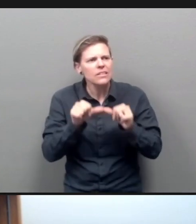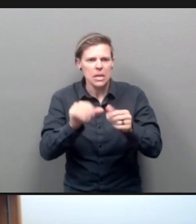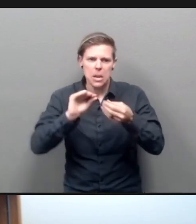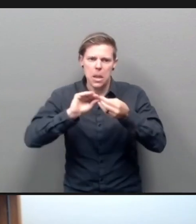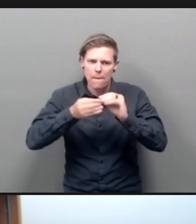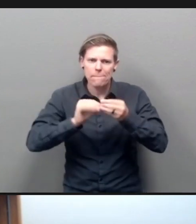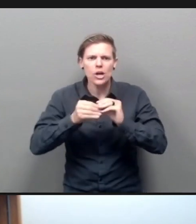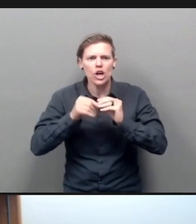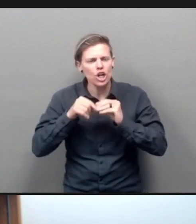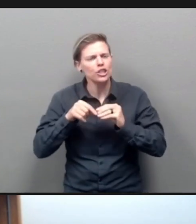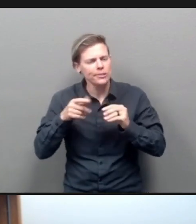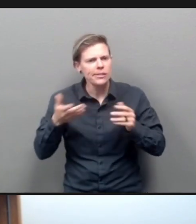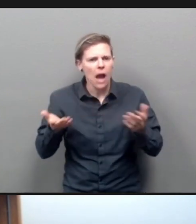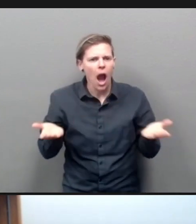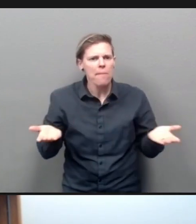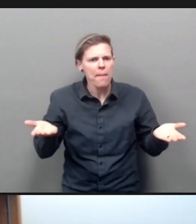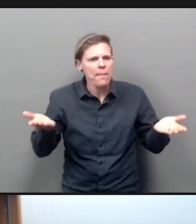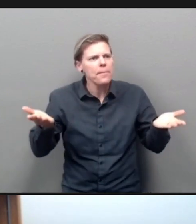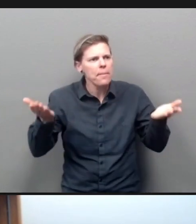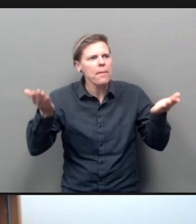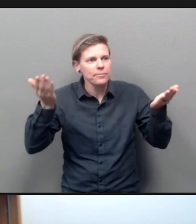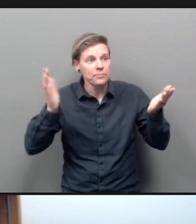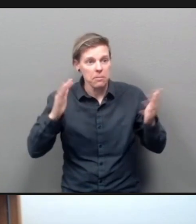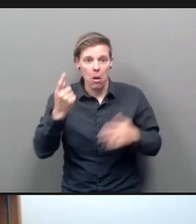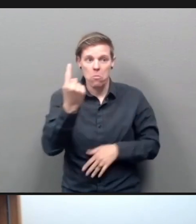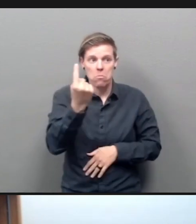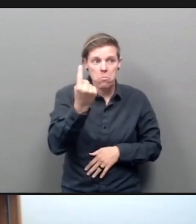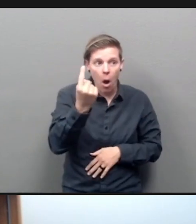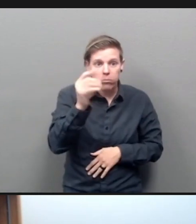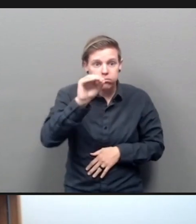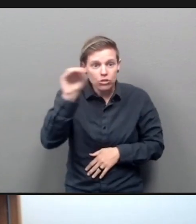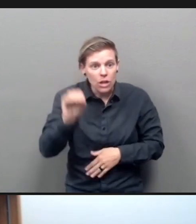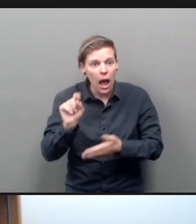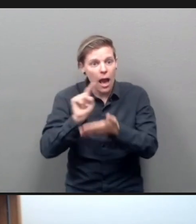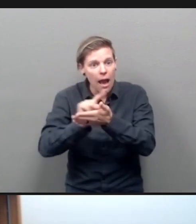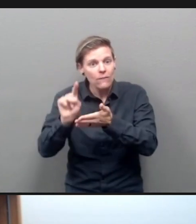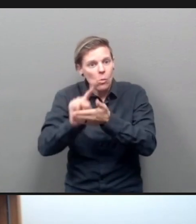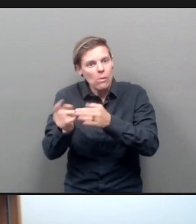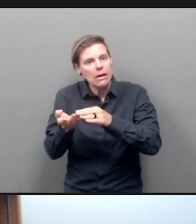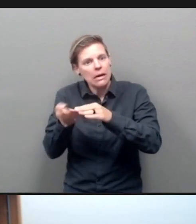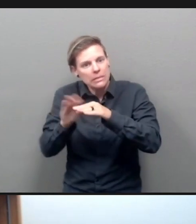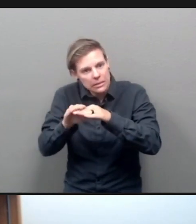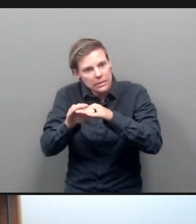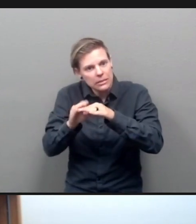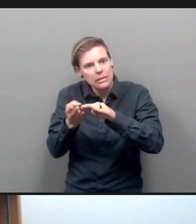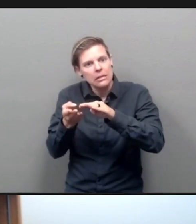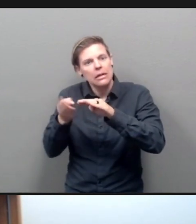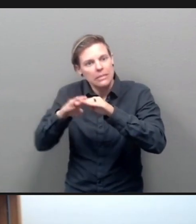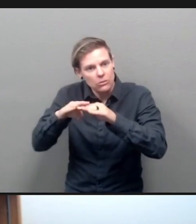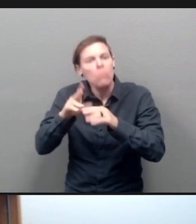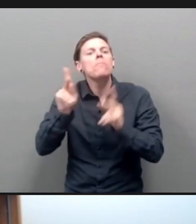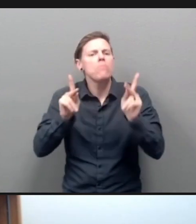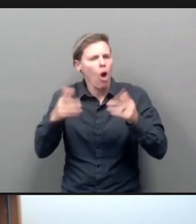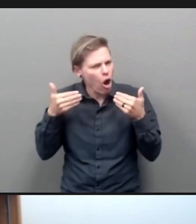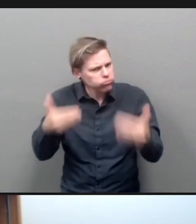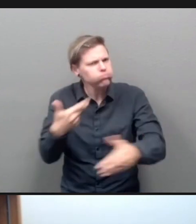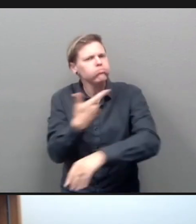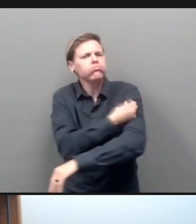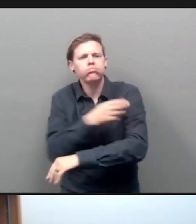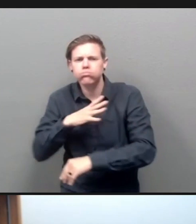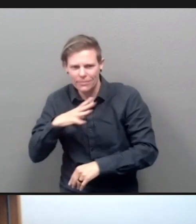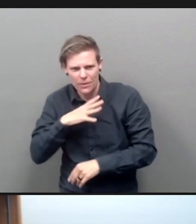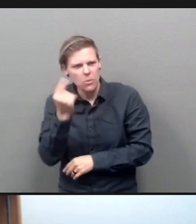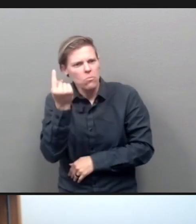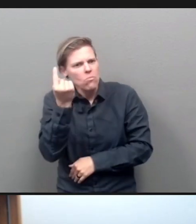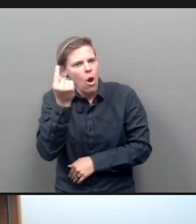exciting. Like 1% a week is a lot. It's a lot of an increase. And so I'm pretty happy about that.